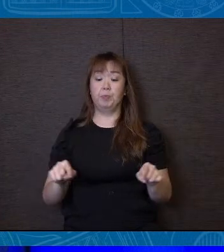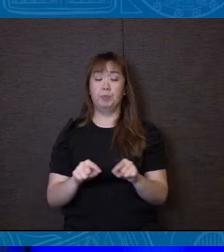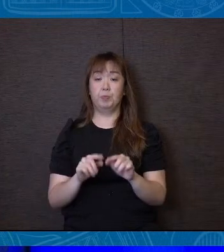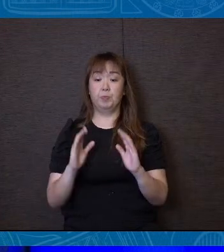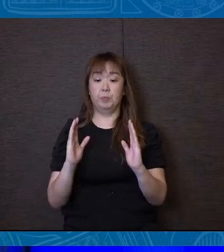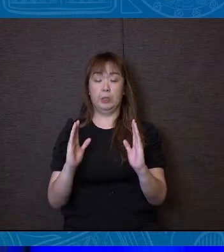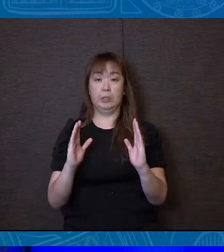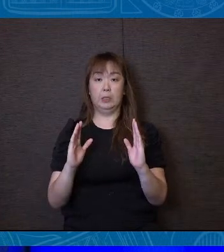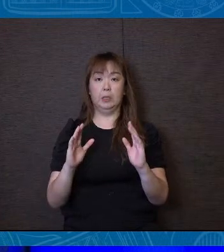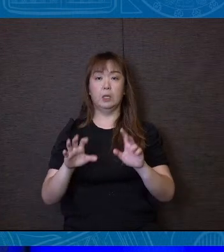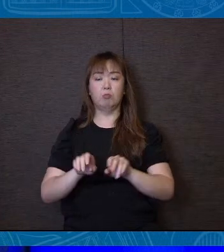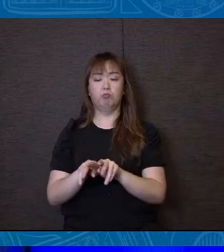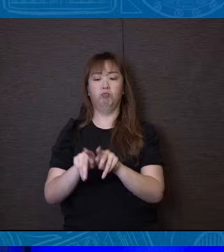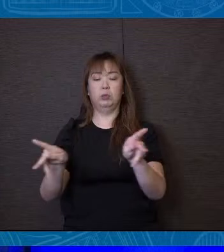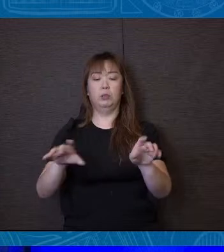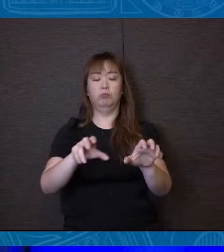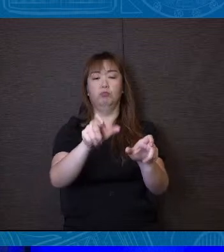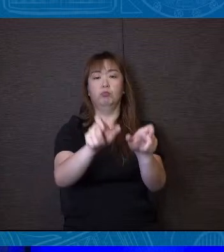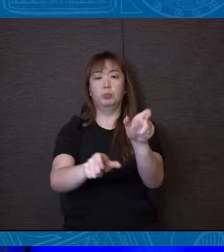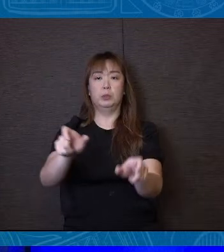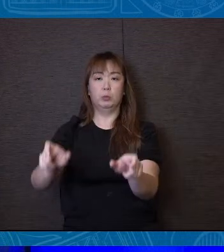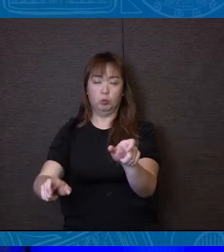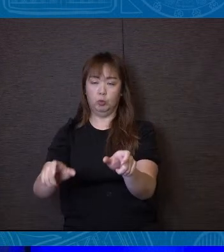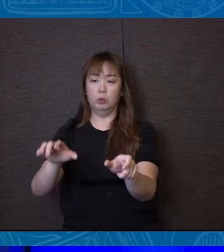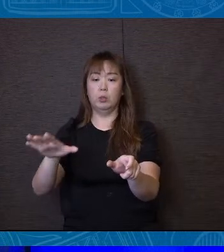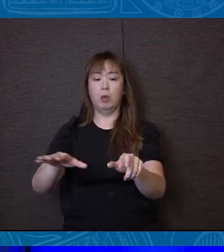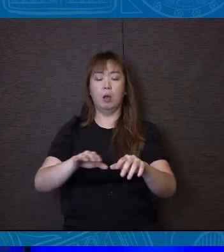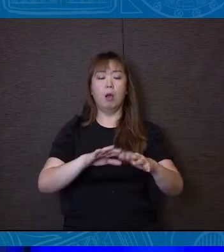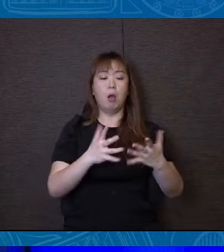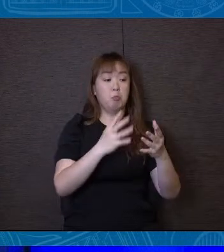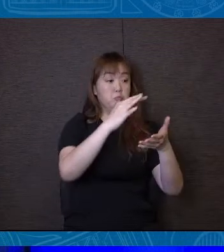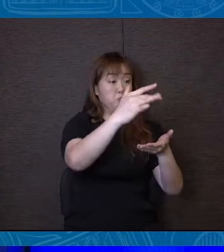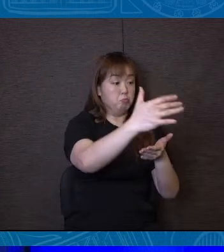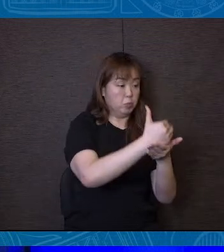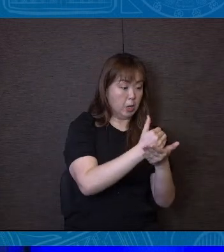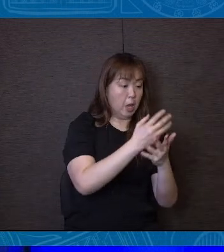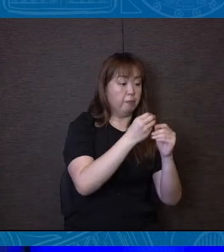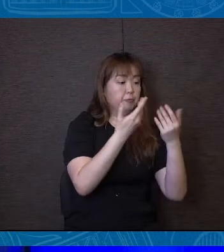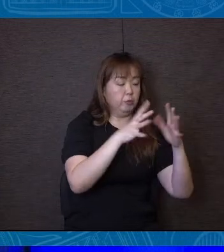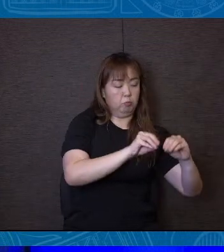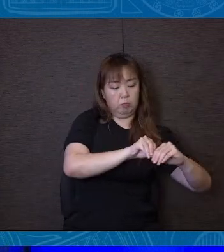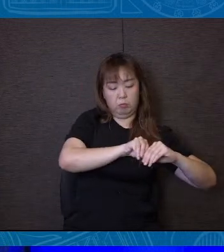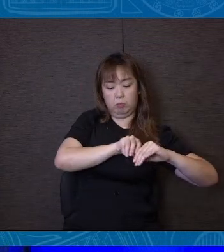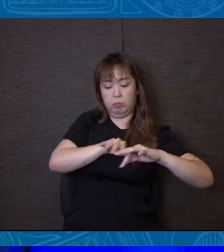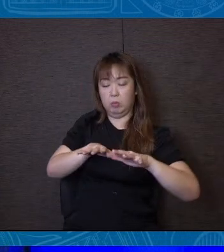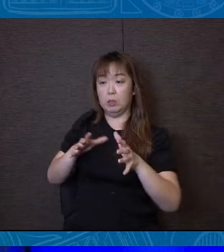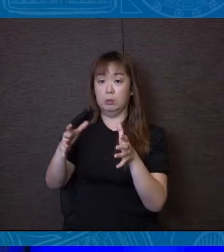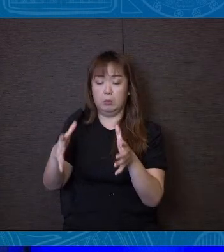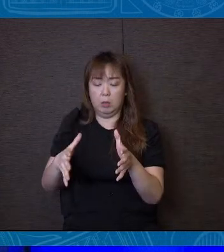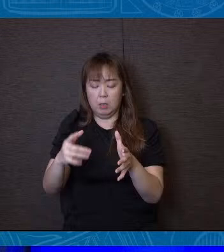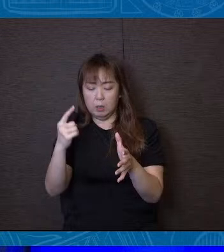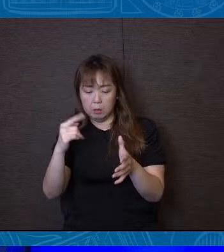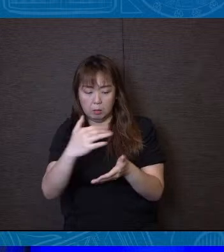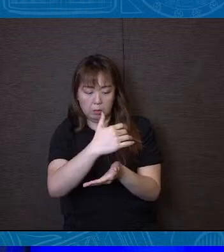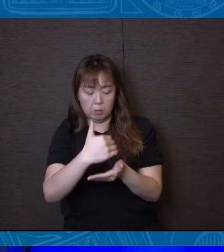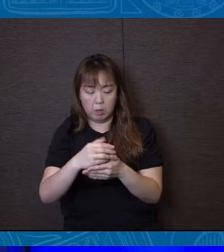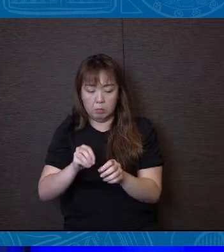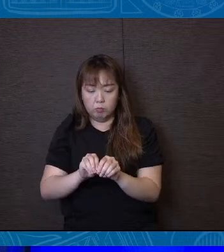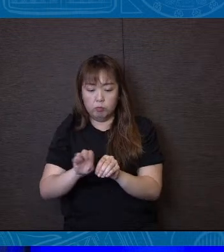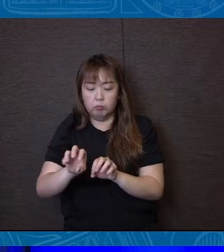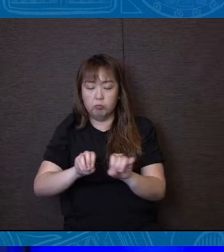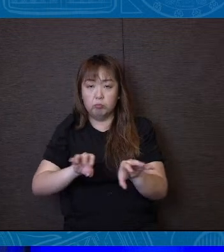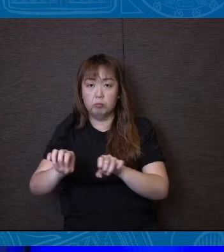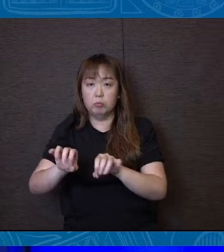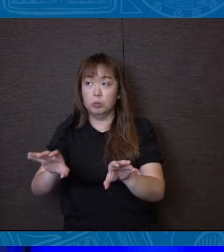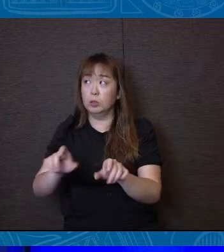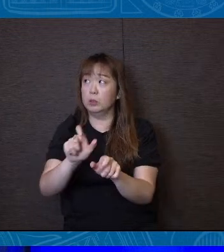the public is, where you need the channel, the information transmitted, and it could be to different media and also to